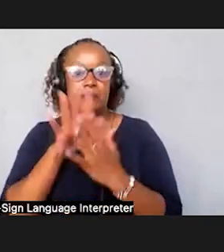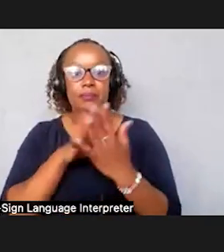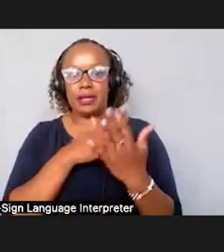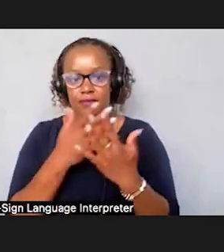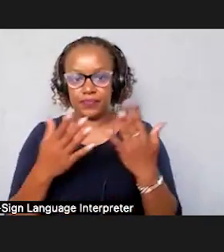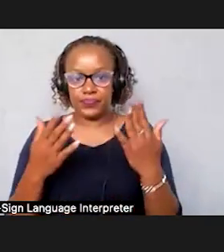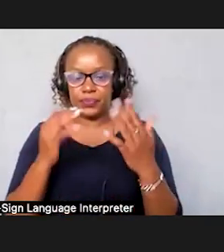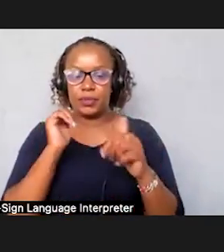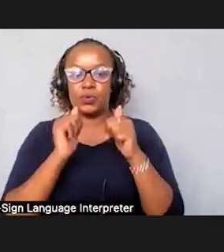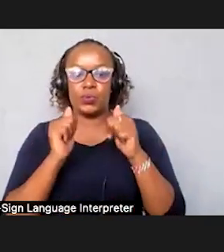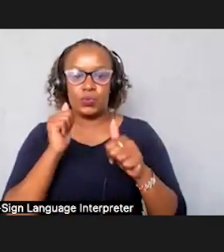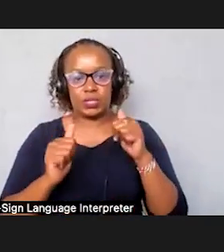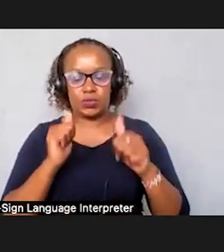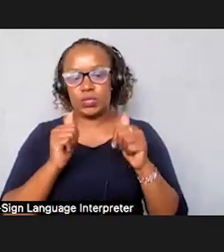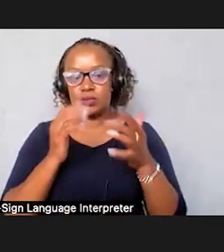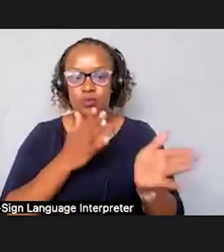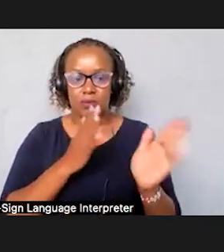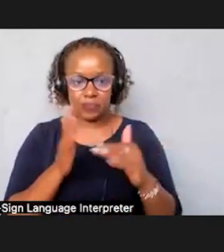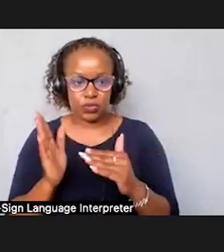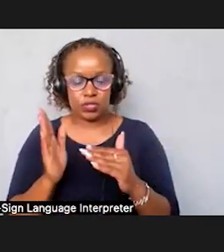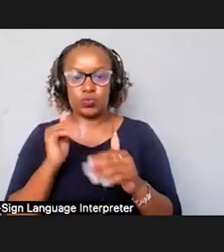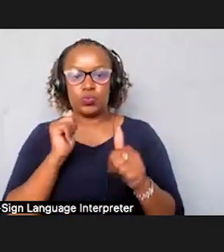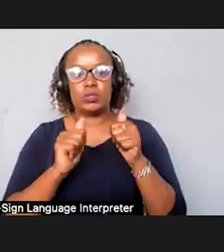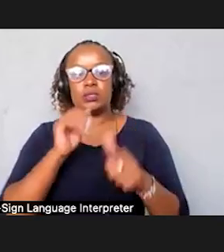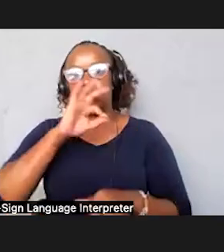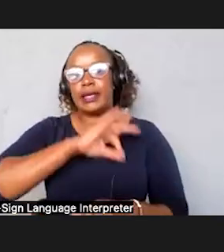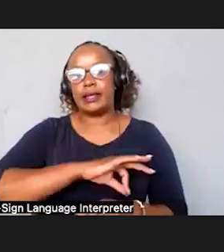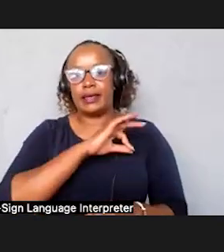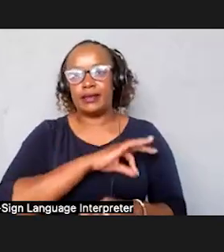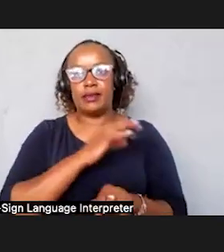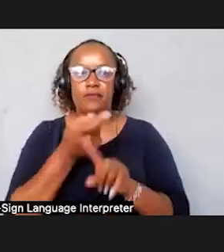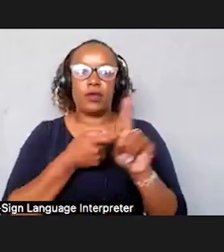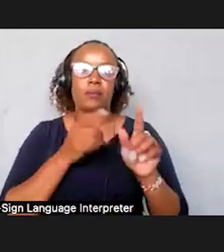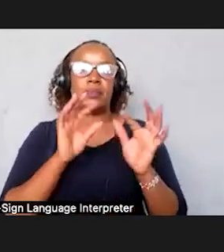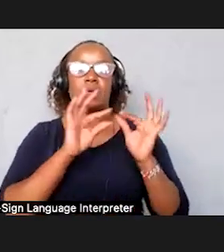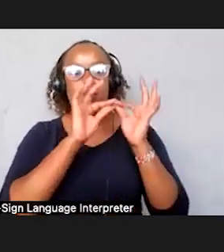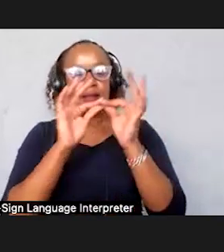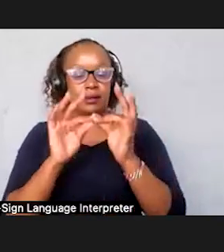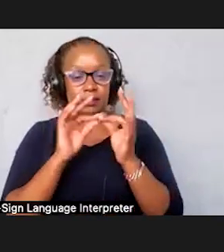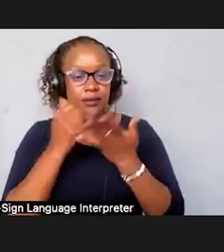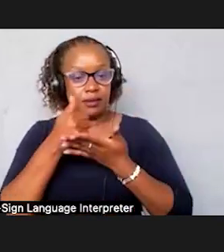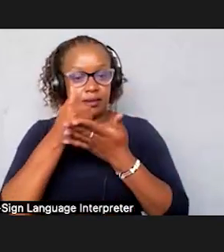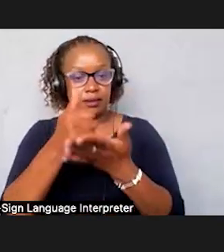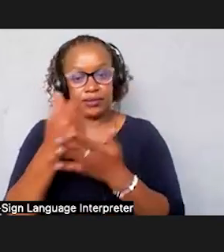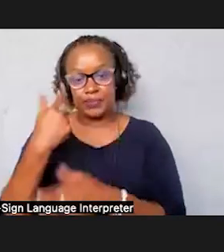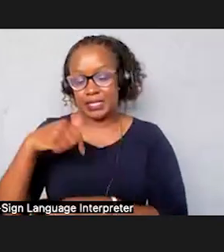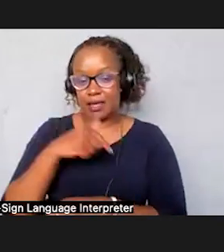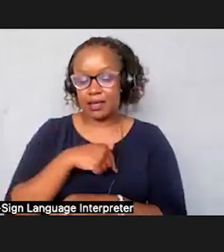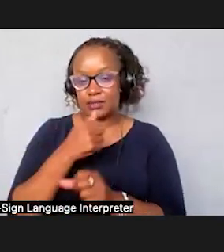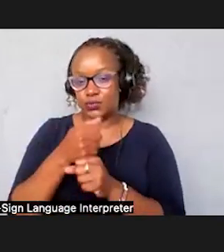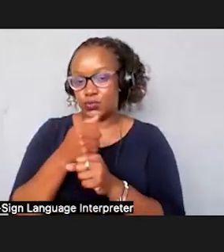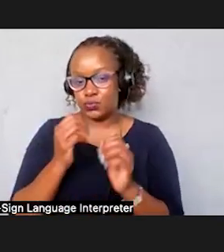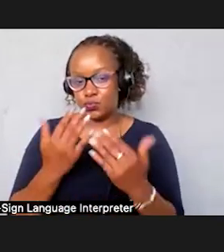That was also an opportunity we gained from the alliance. It also helped us to have